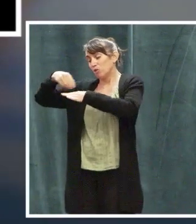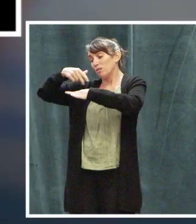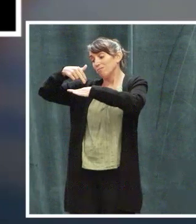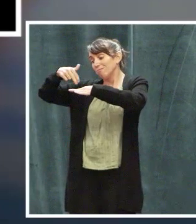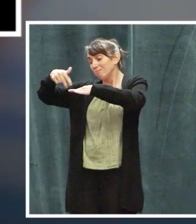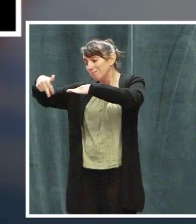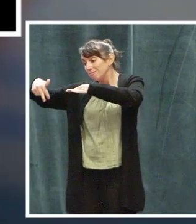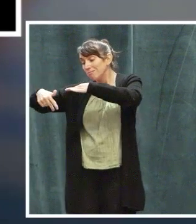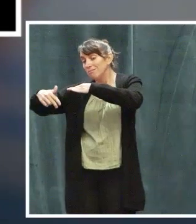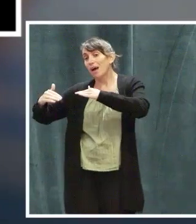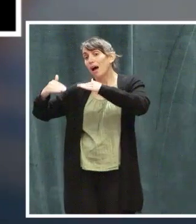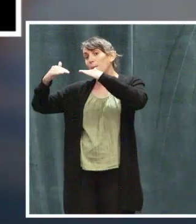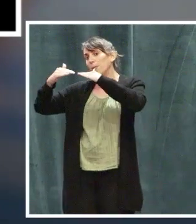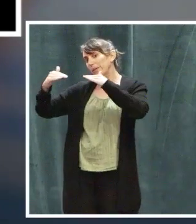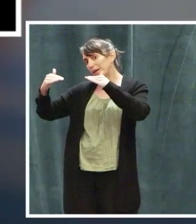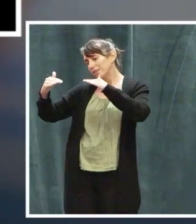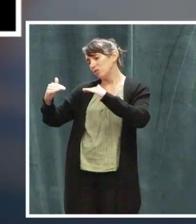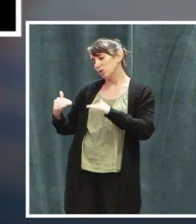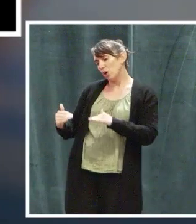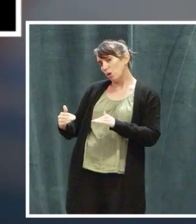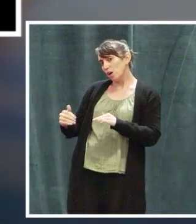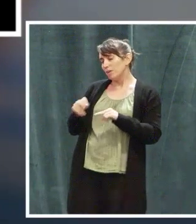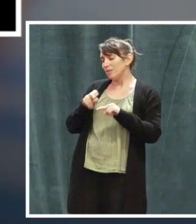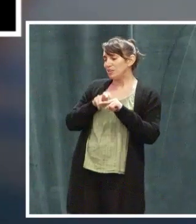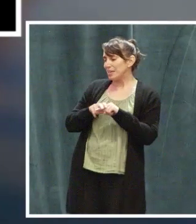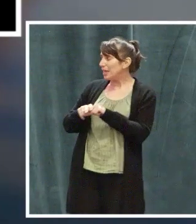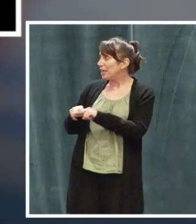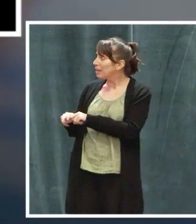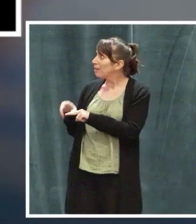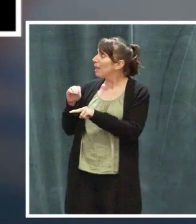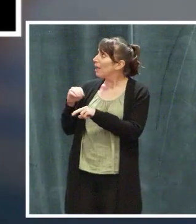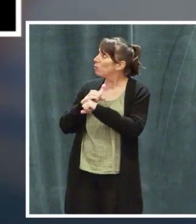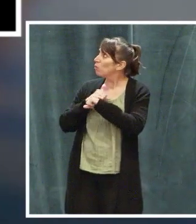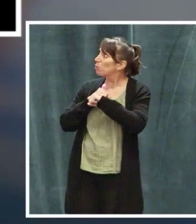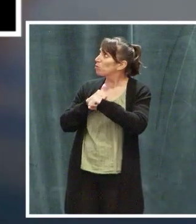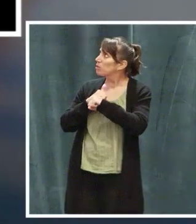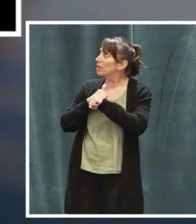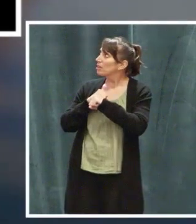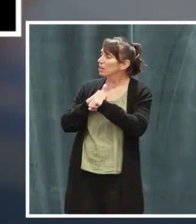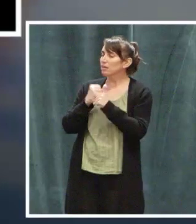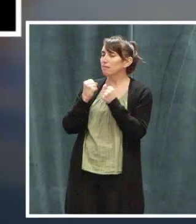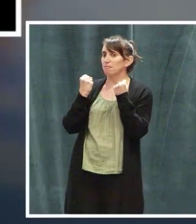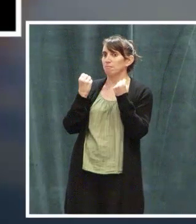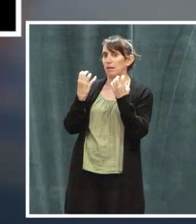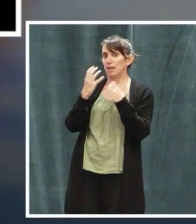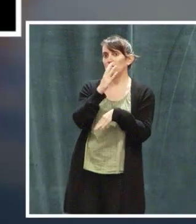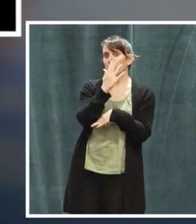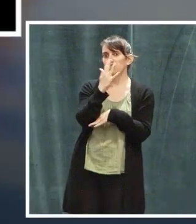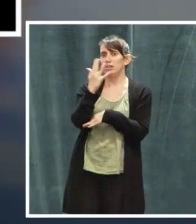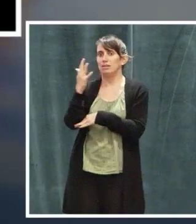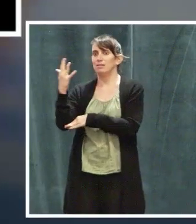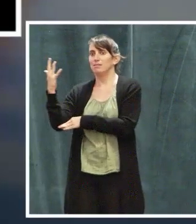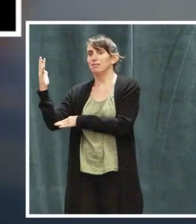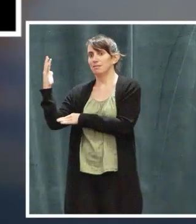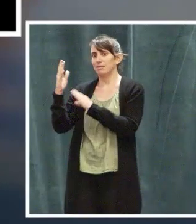seating opportunities. You can also see that we are protecting very much a large majority of these shaded